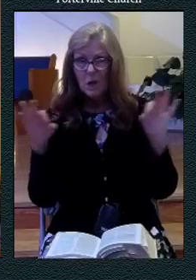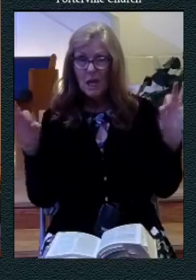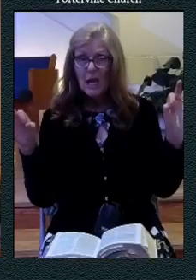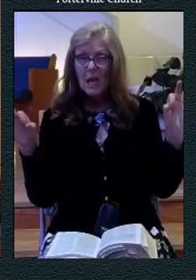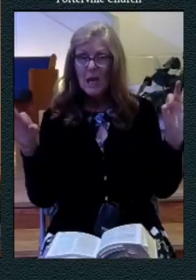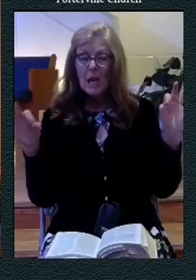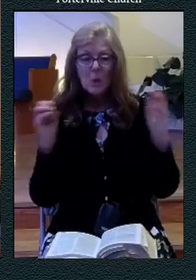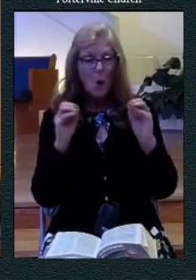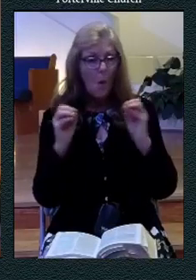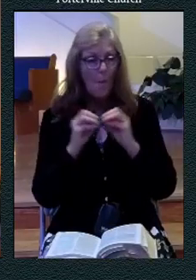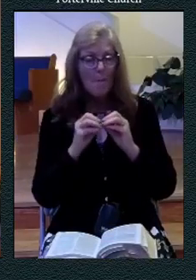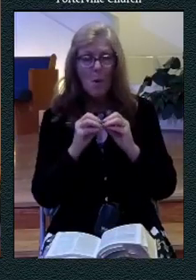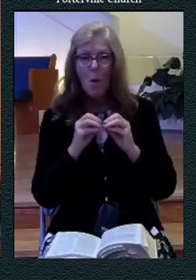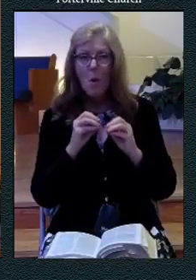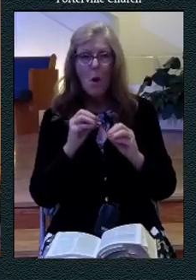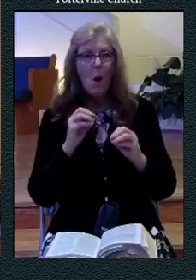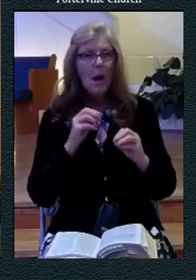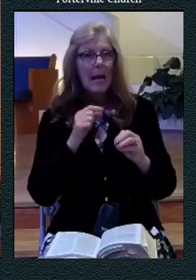know freedom from this?